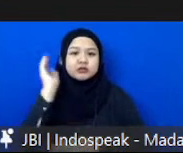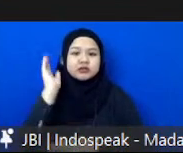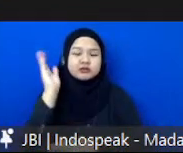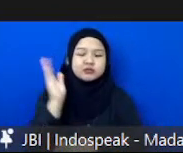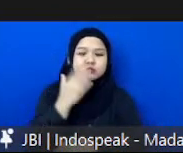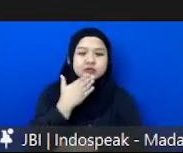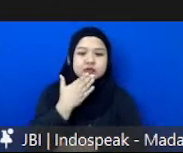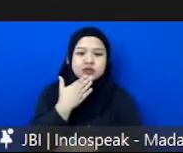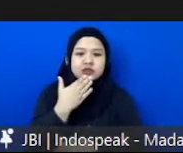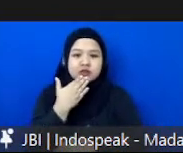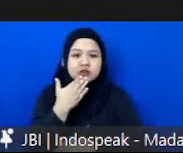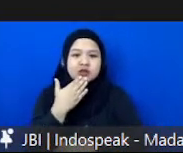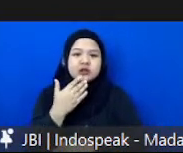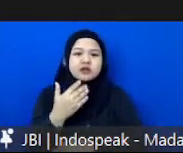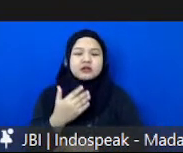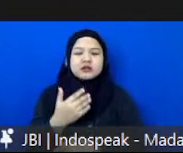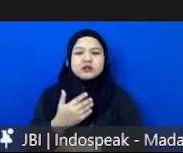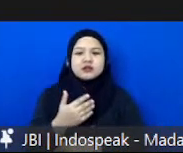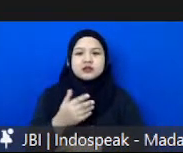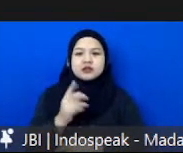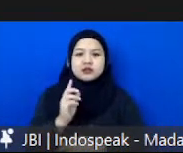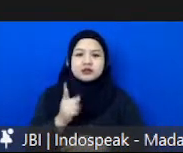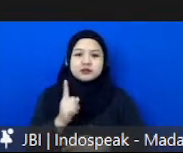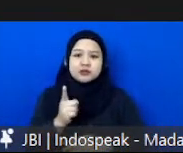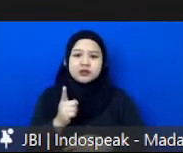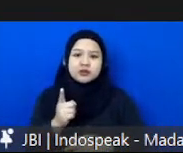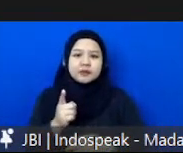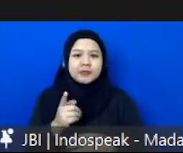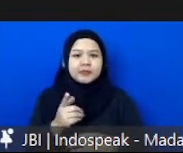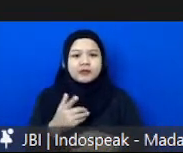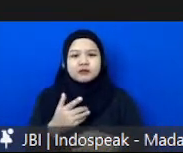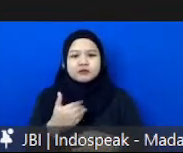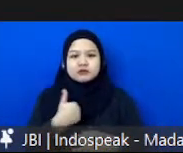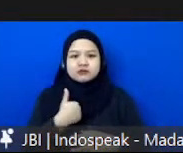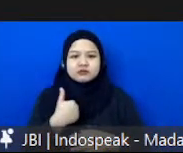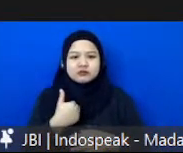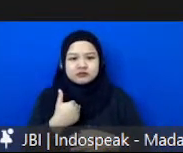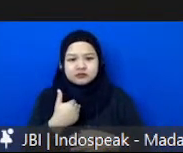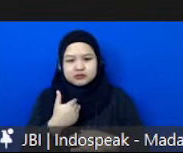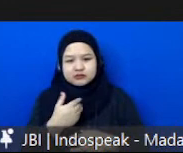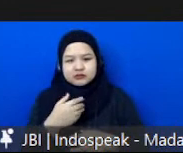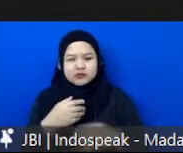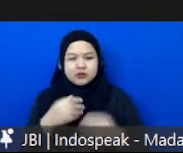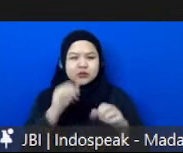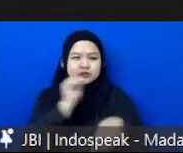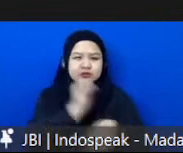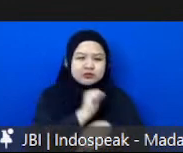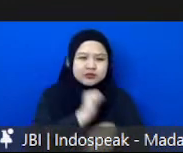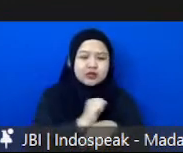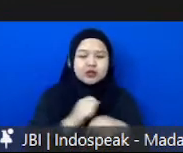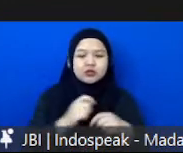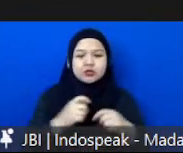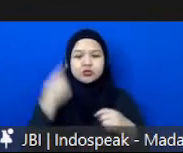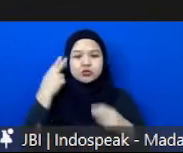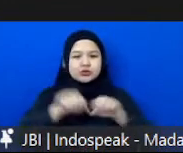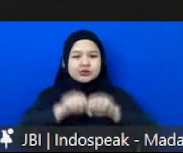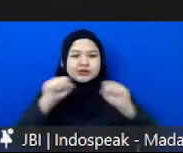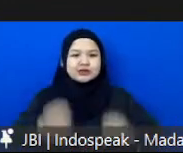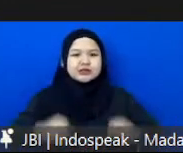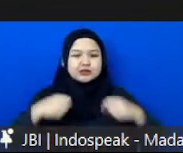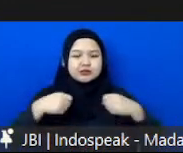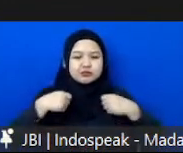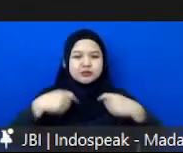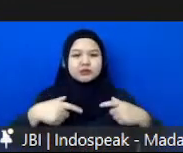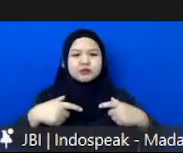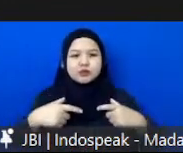I have about, like, you know, the intricate workings of the immune system or presentations on tumor growth. So I